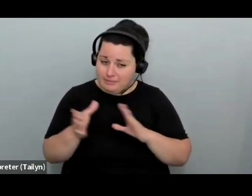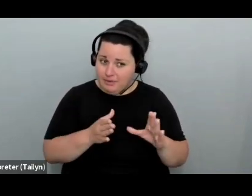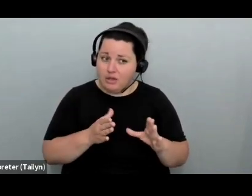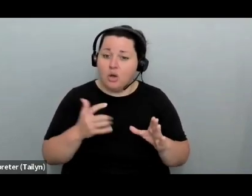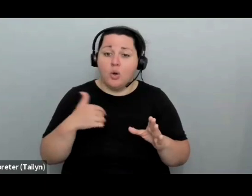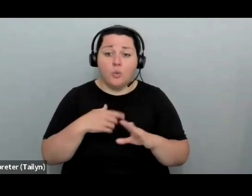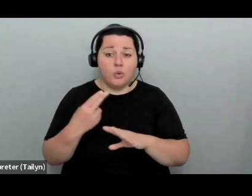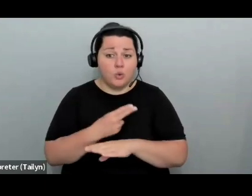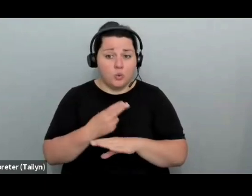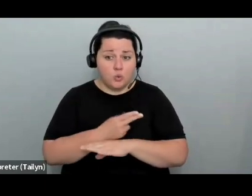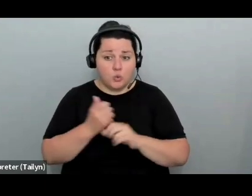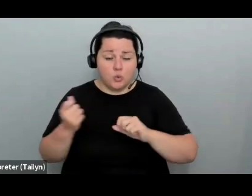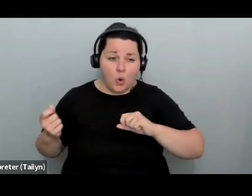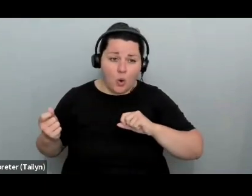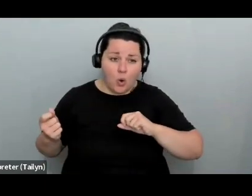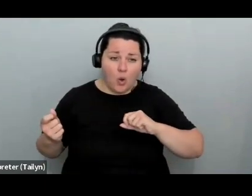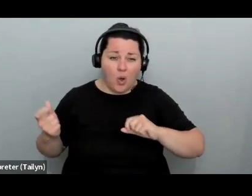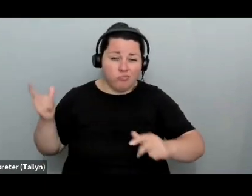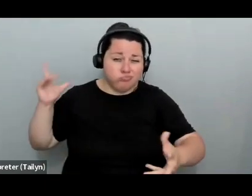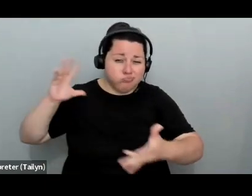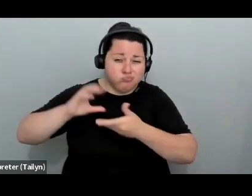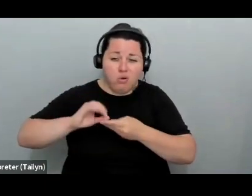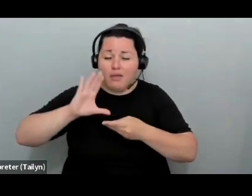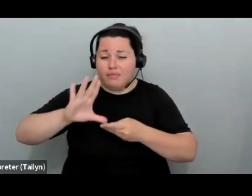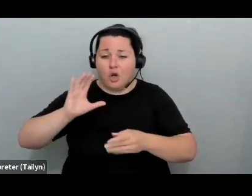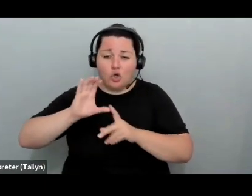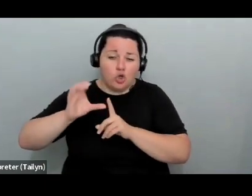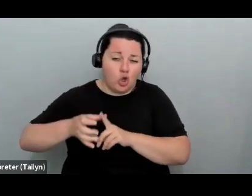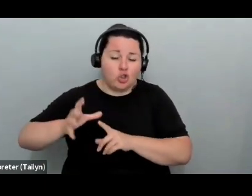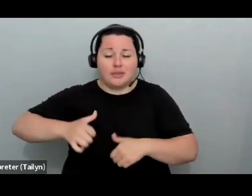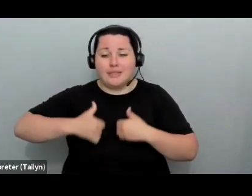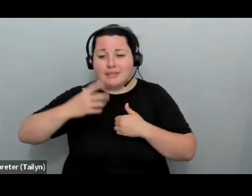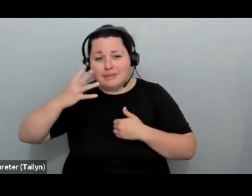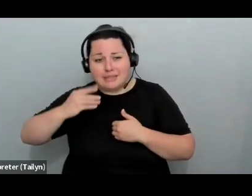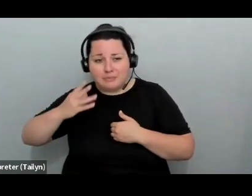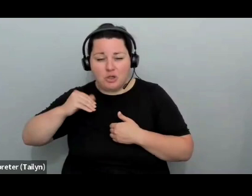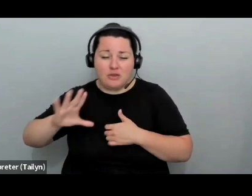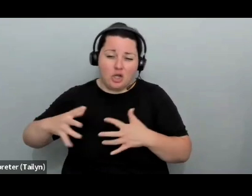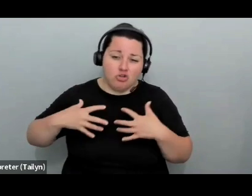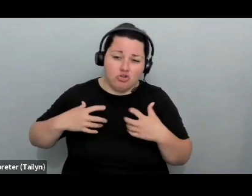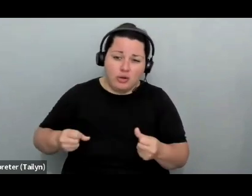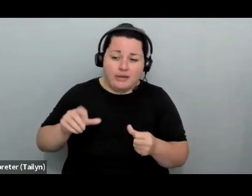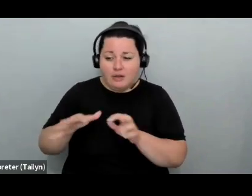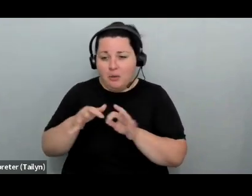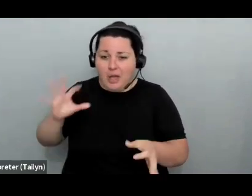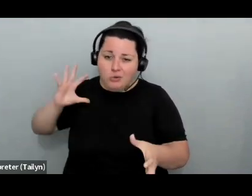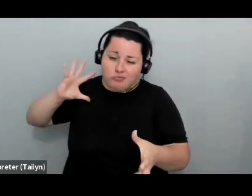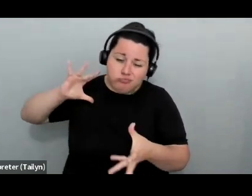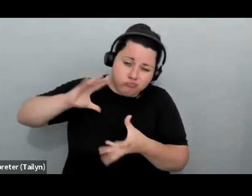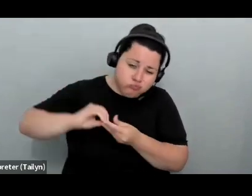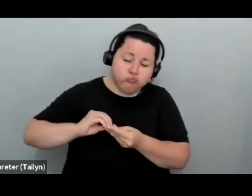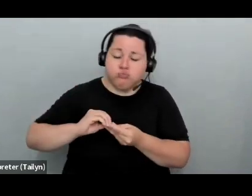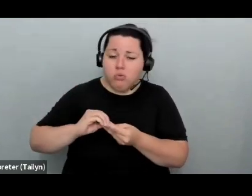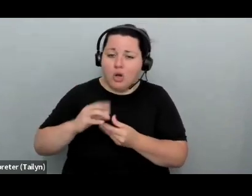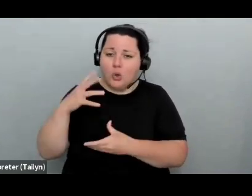utilizing all of their culture, all of their lived experience, all of their strengths, their language, all